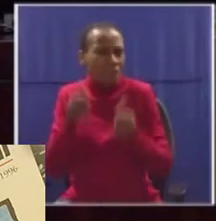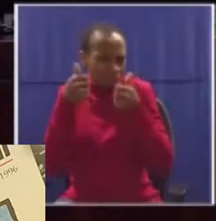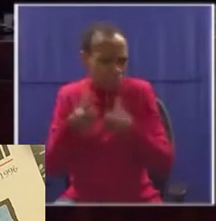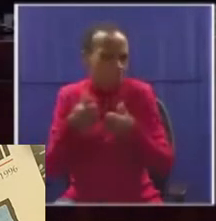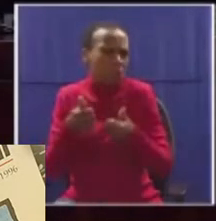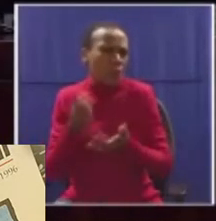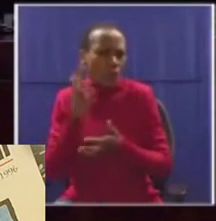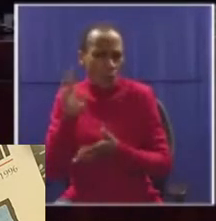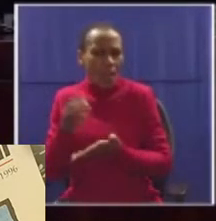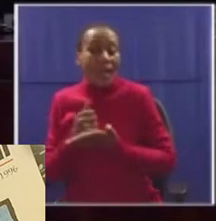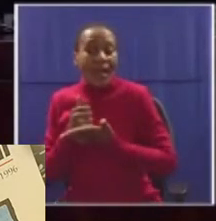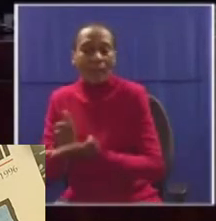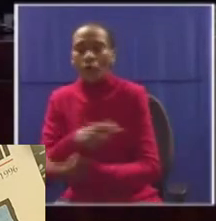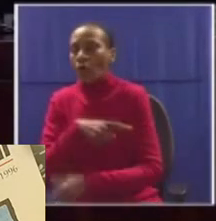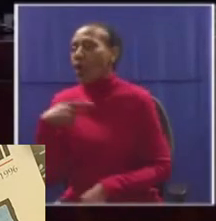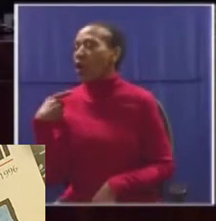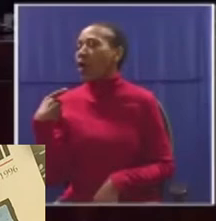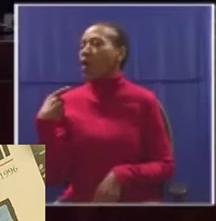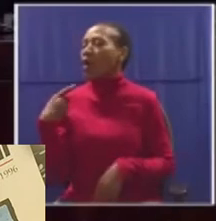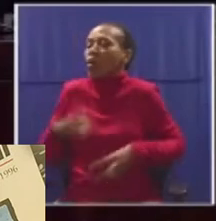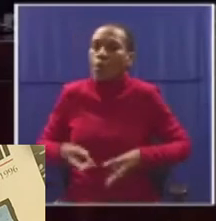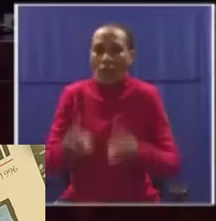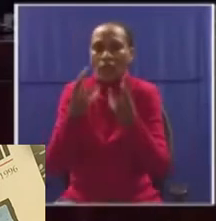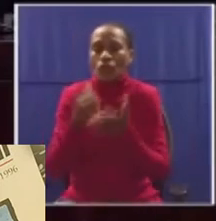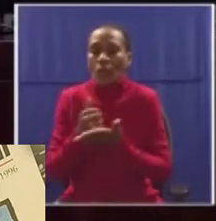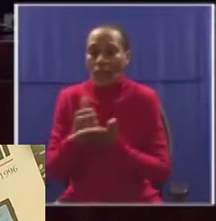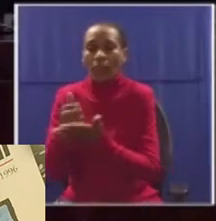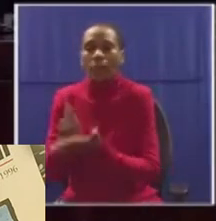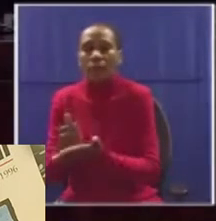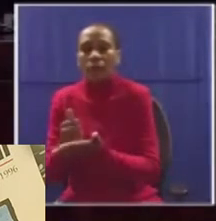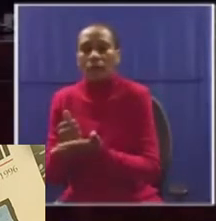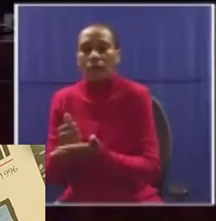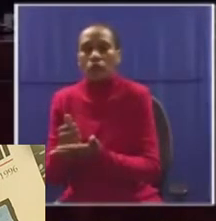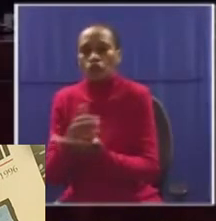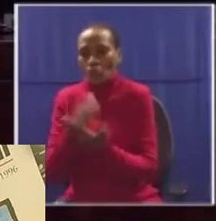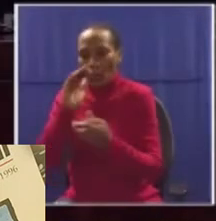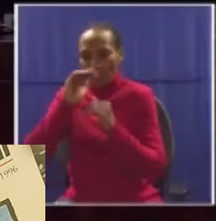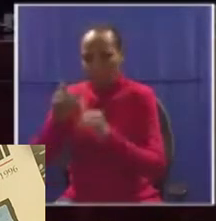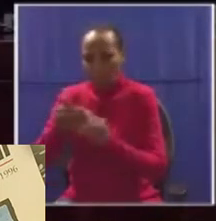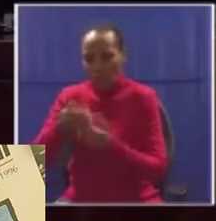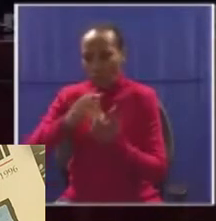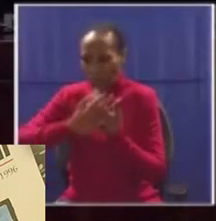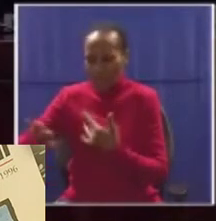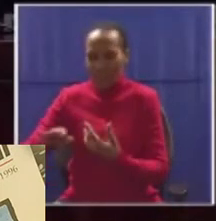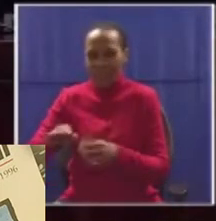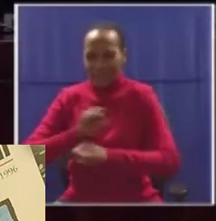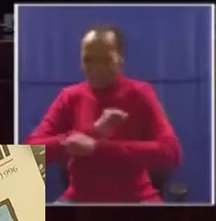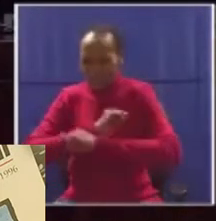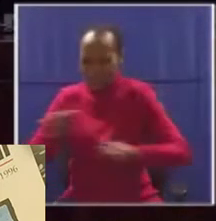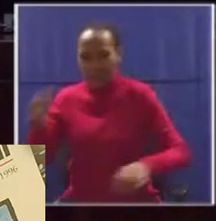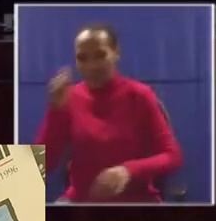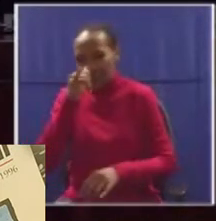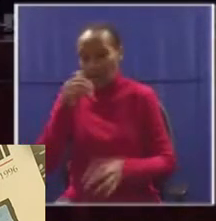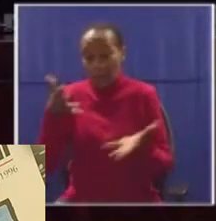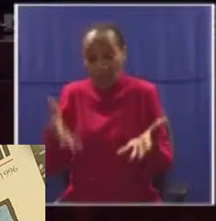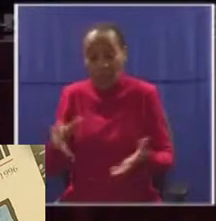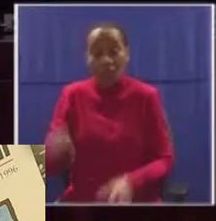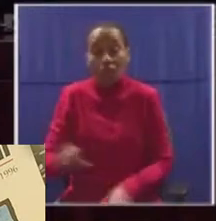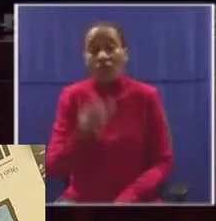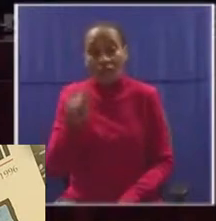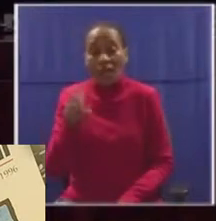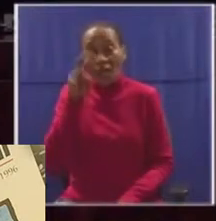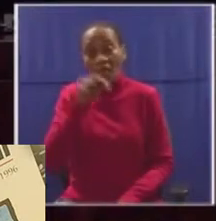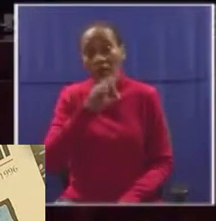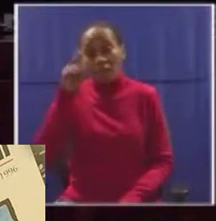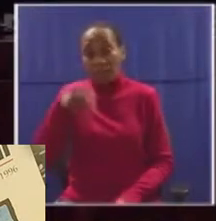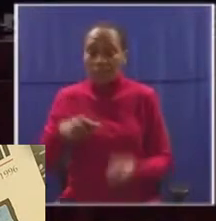putting in place that will go a long way to combat certain serious crimes that is on the increase in South Africa the national Freedom Party